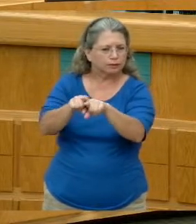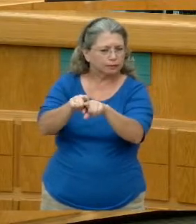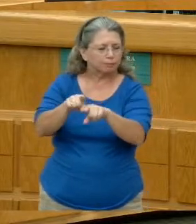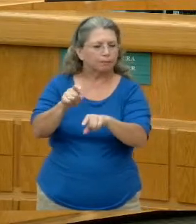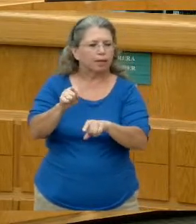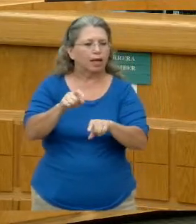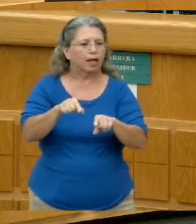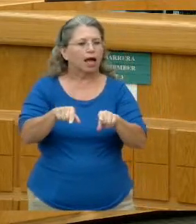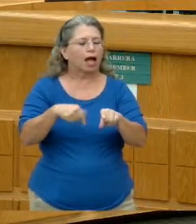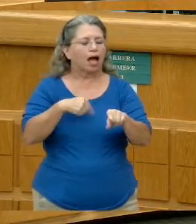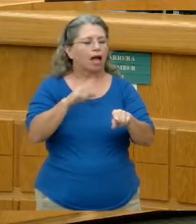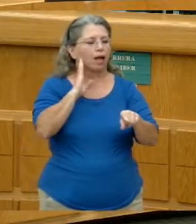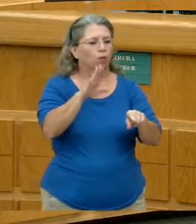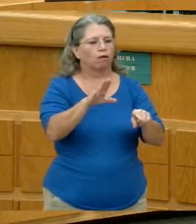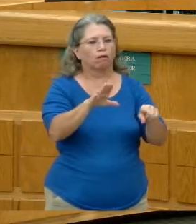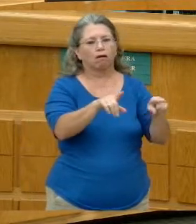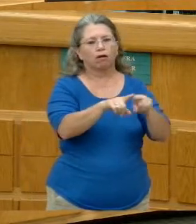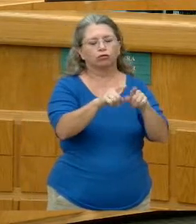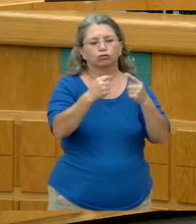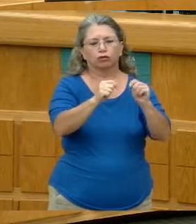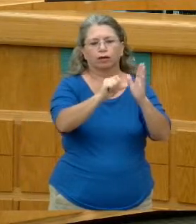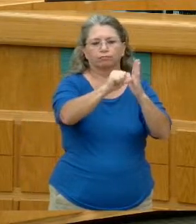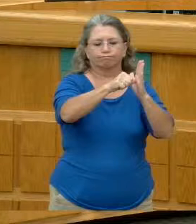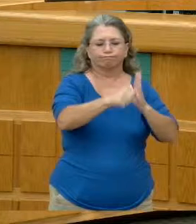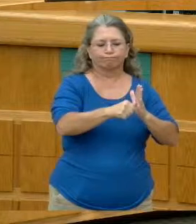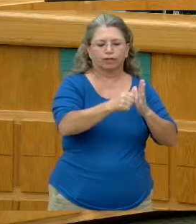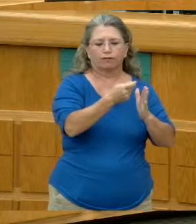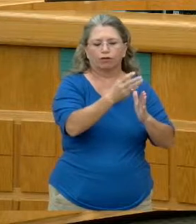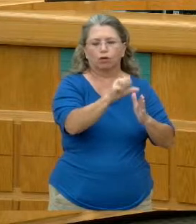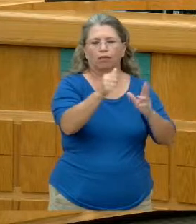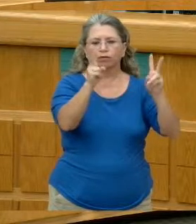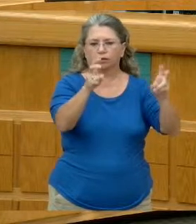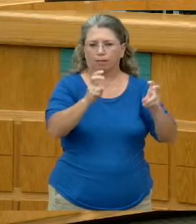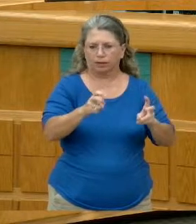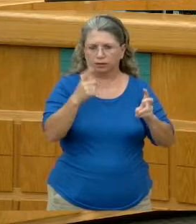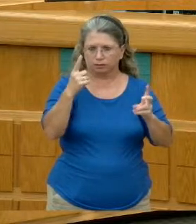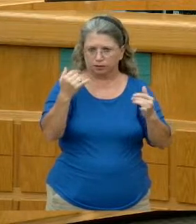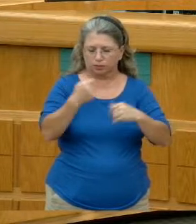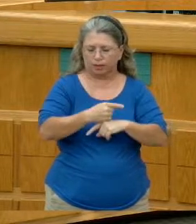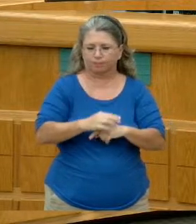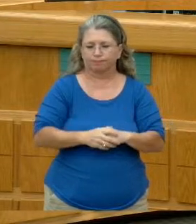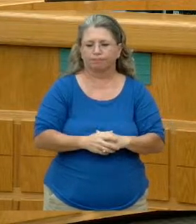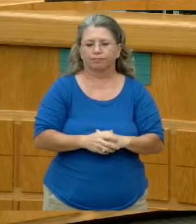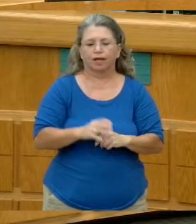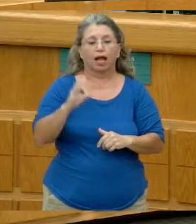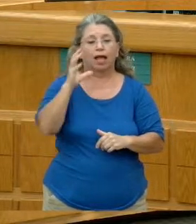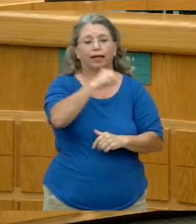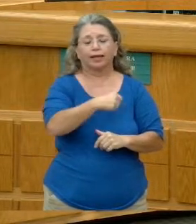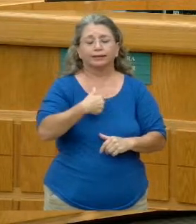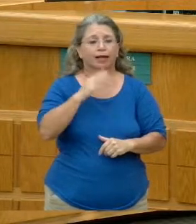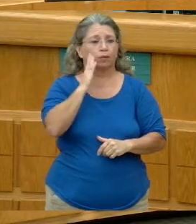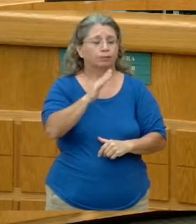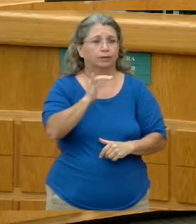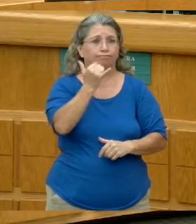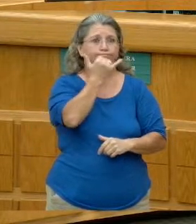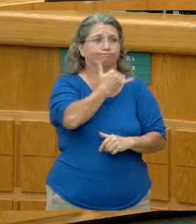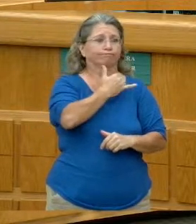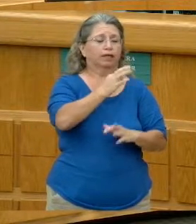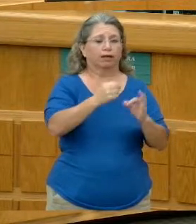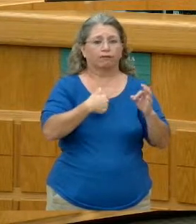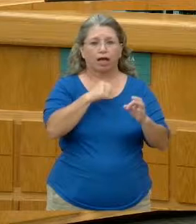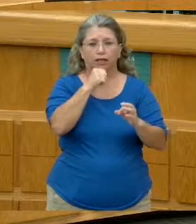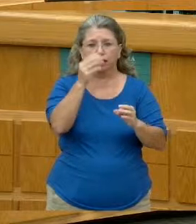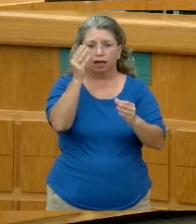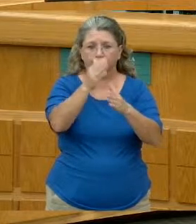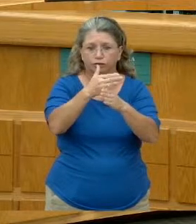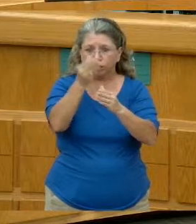to highlight some of the other topics of our day. I guess it would be remiss of me if I did not share with you that,